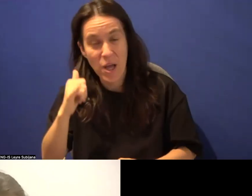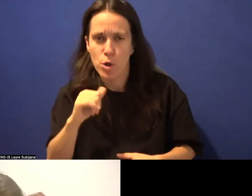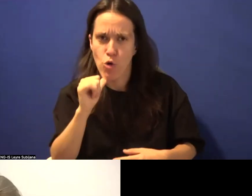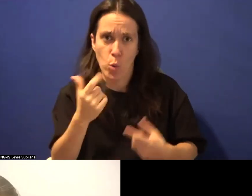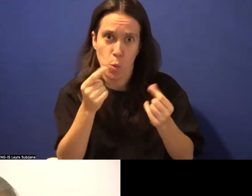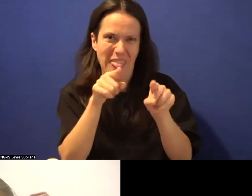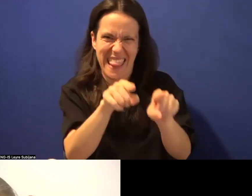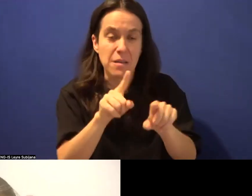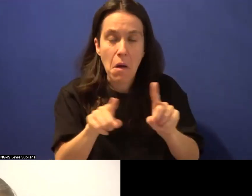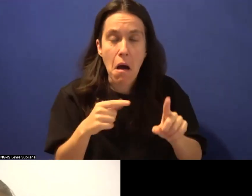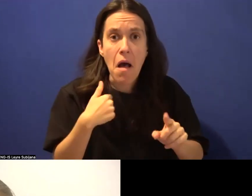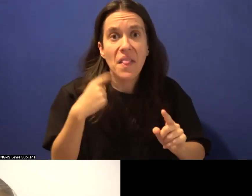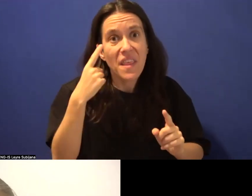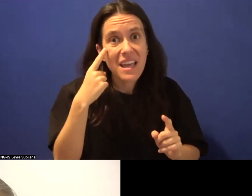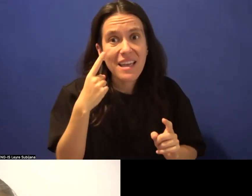but those